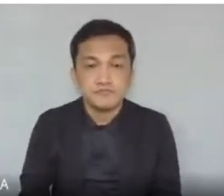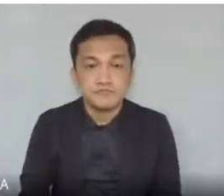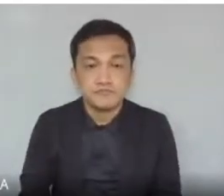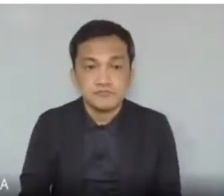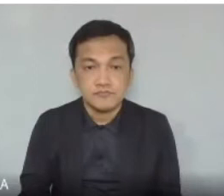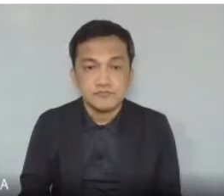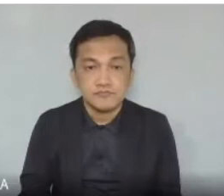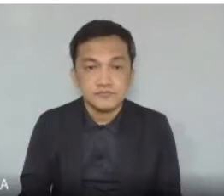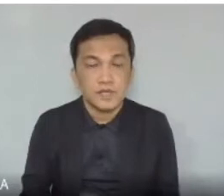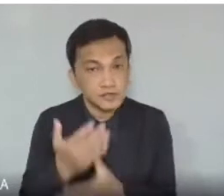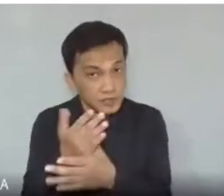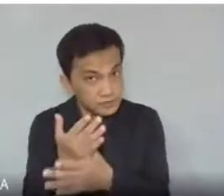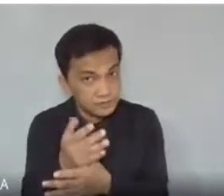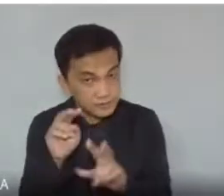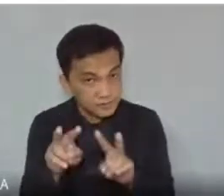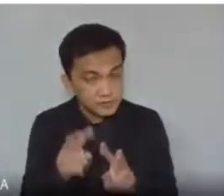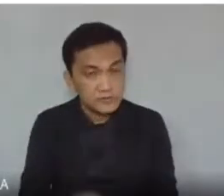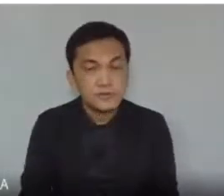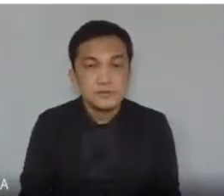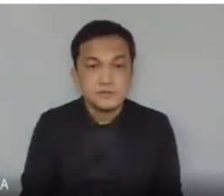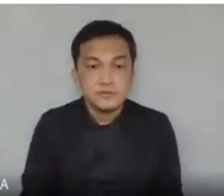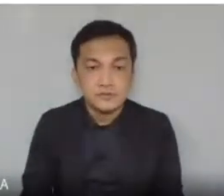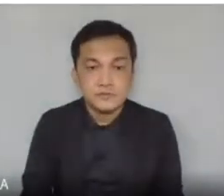All set. All set. Thank you.